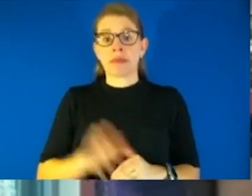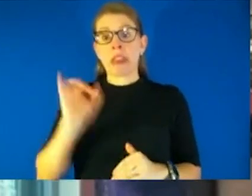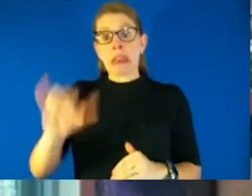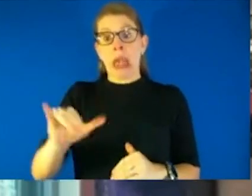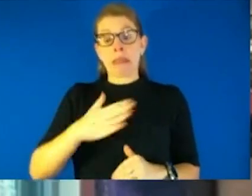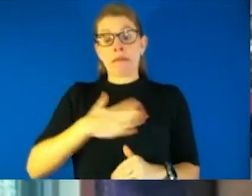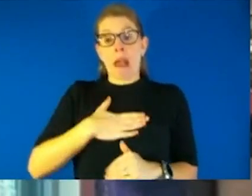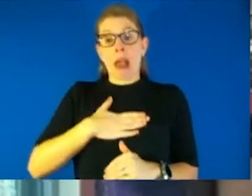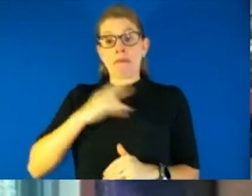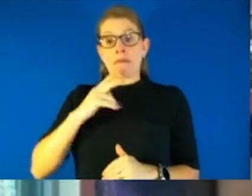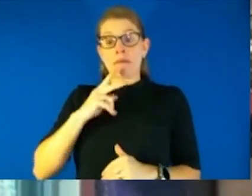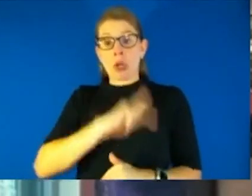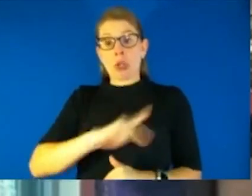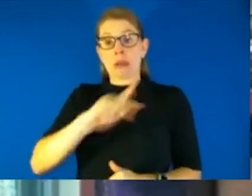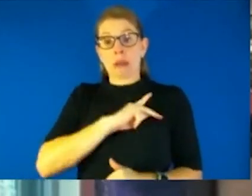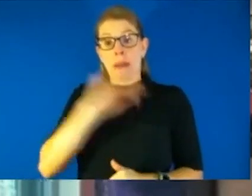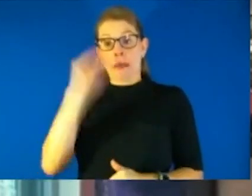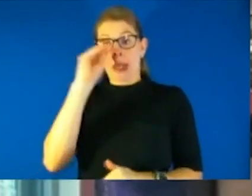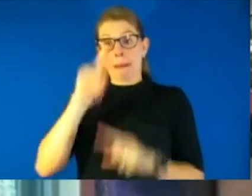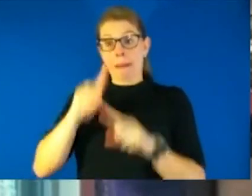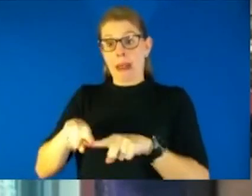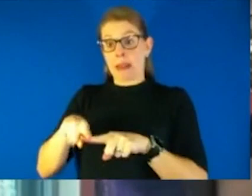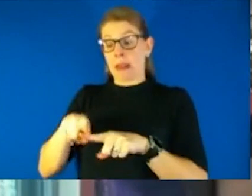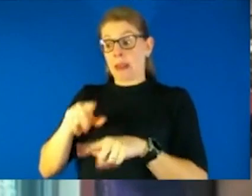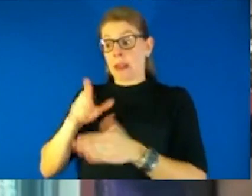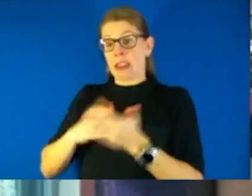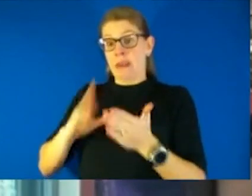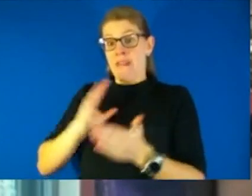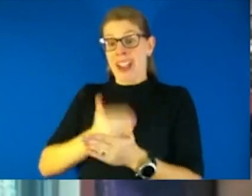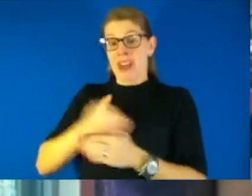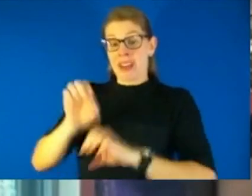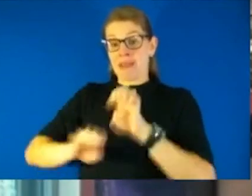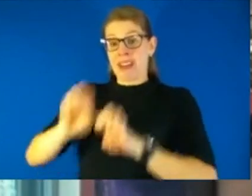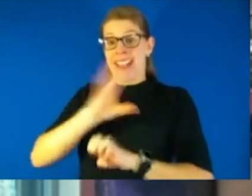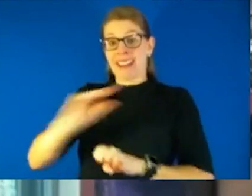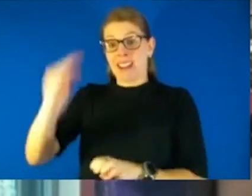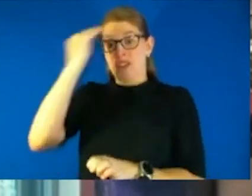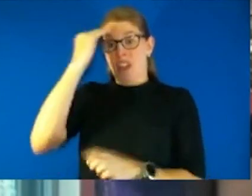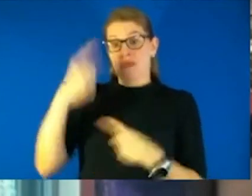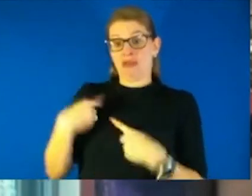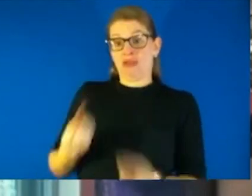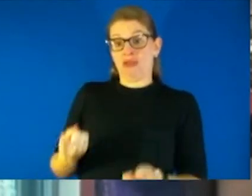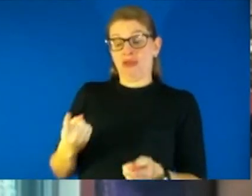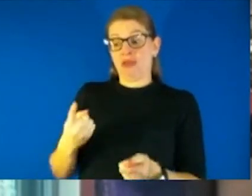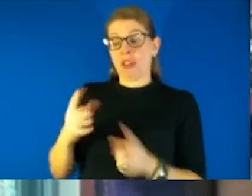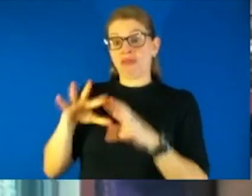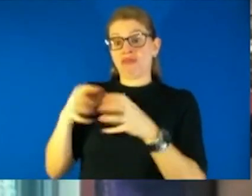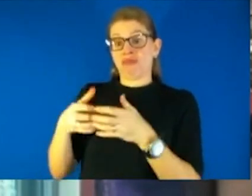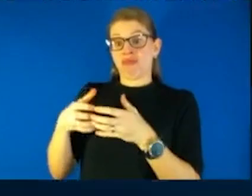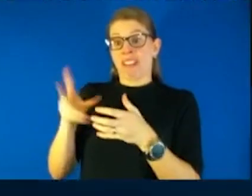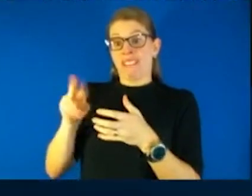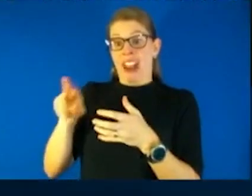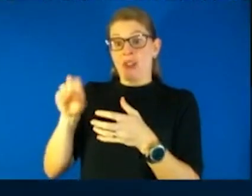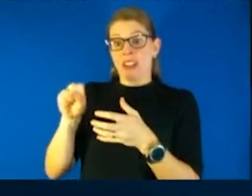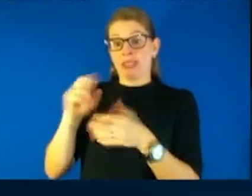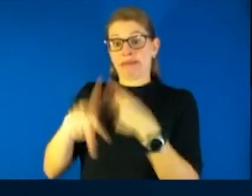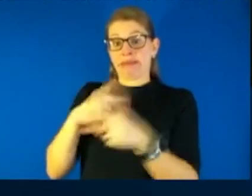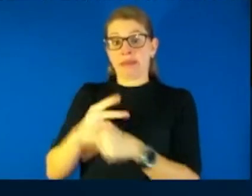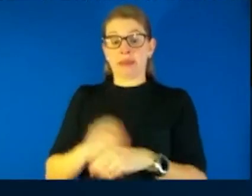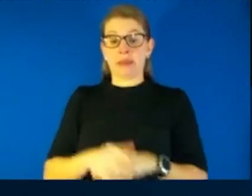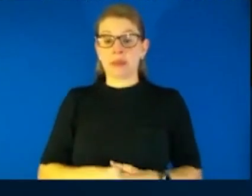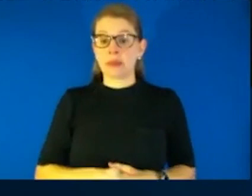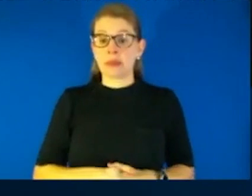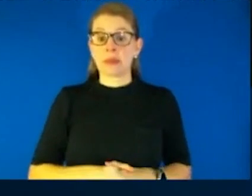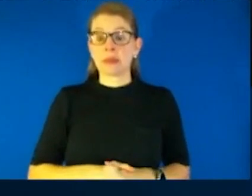personal opinion based on some of our experiments and knowledge of this group of viruses. I know, Dr. Higgs, maybe I